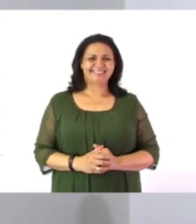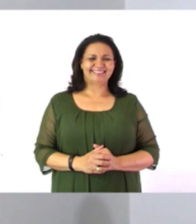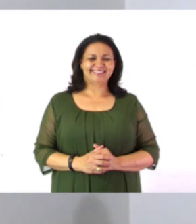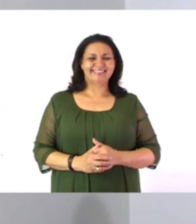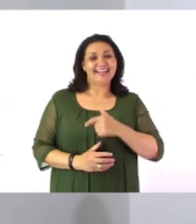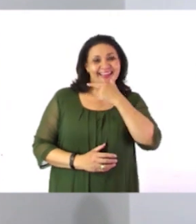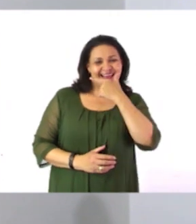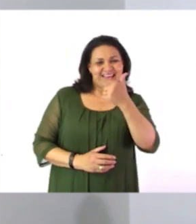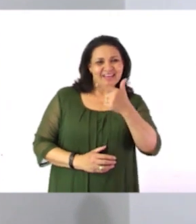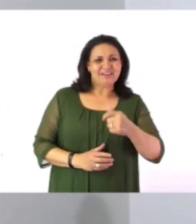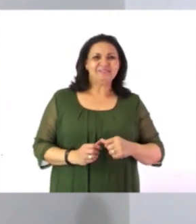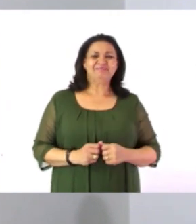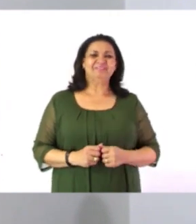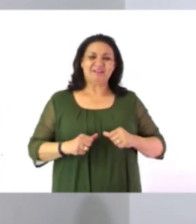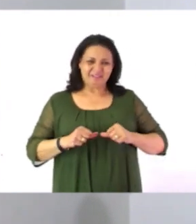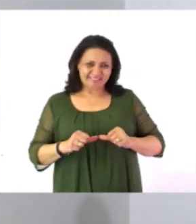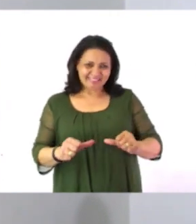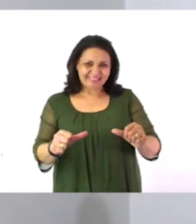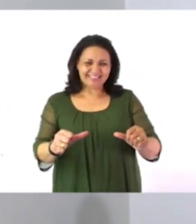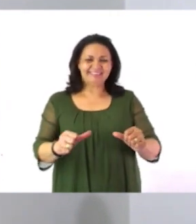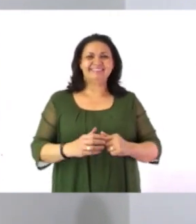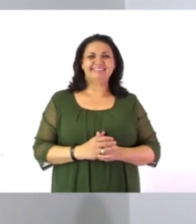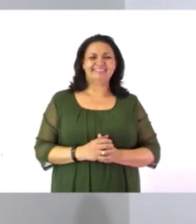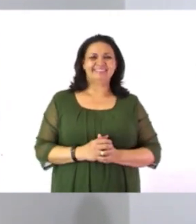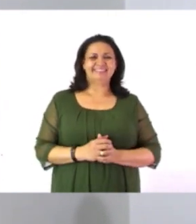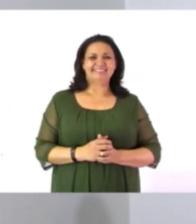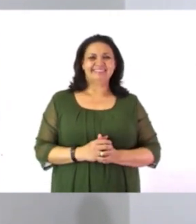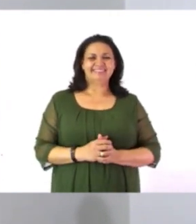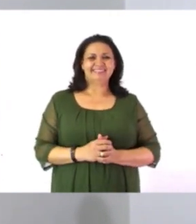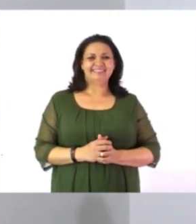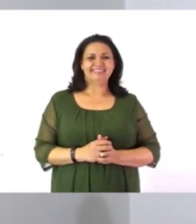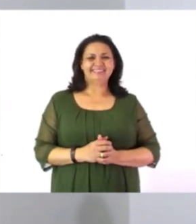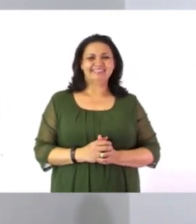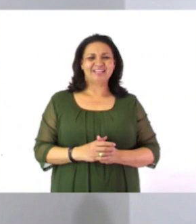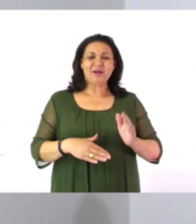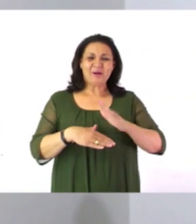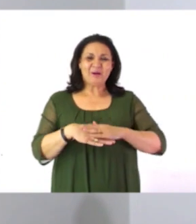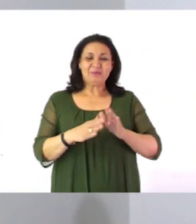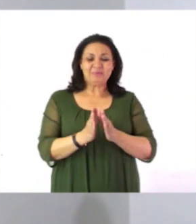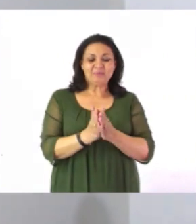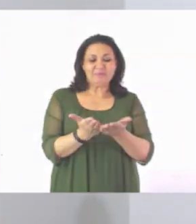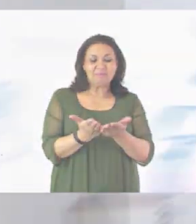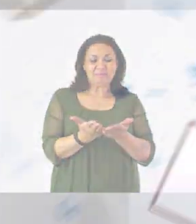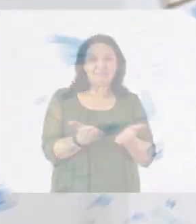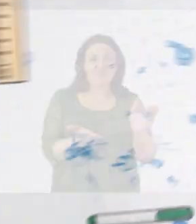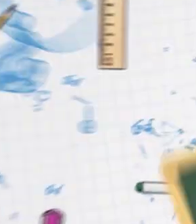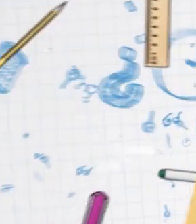Thank you. Now we go to the next exercise, the next lesson, which is on page 21.